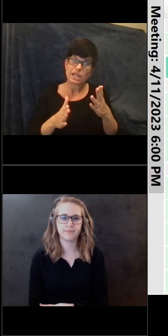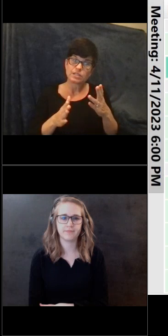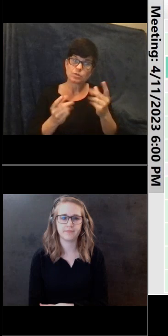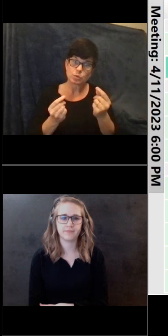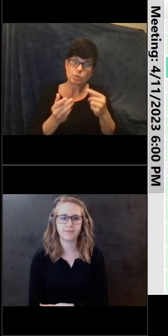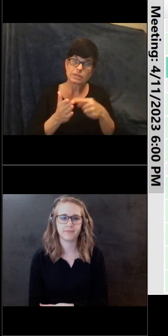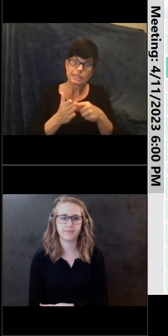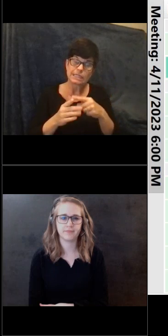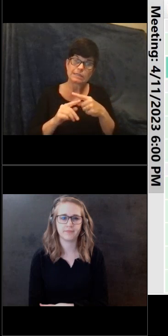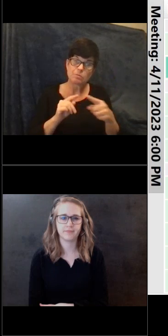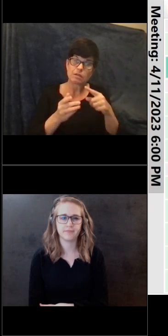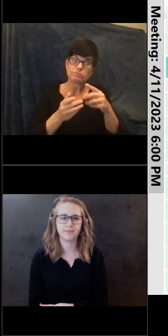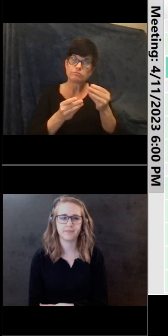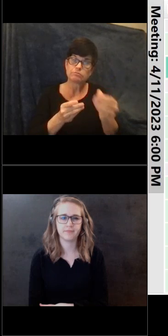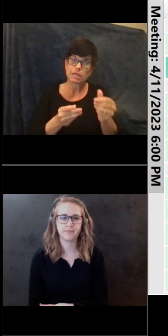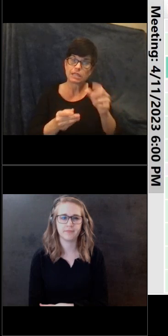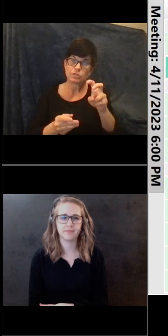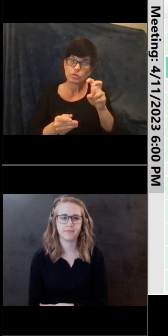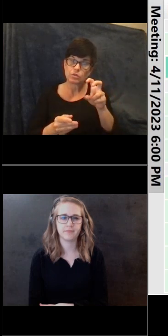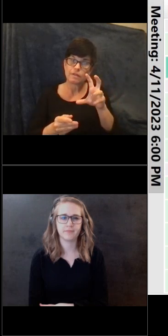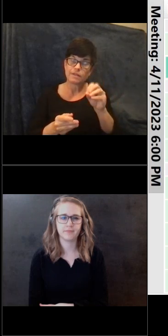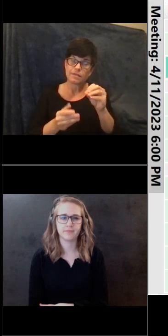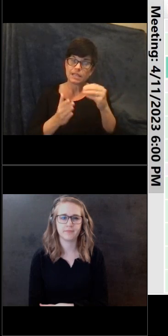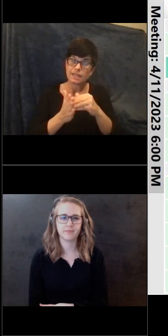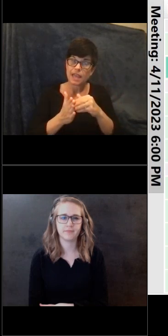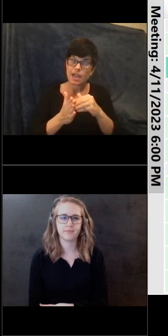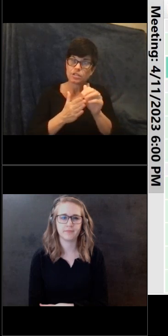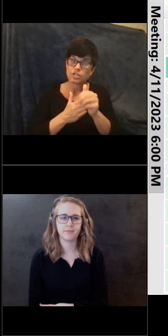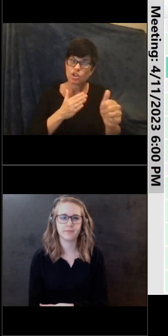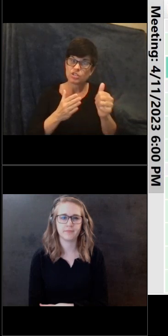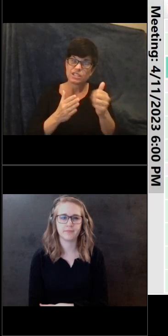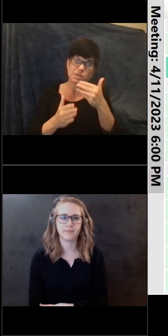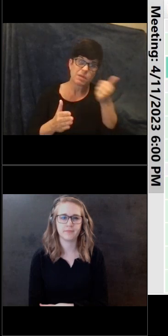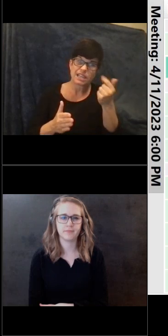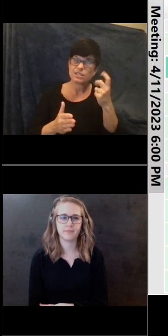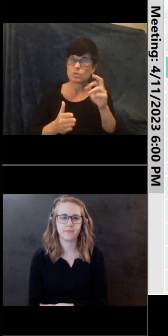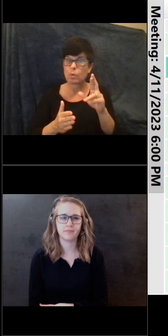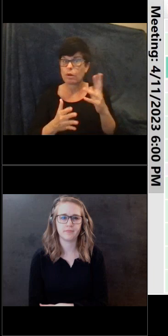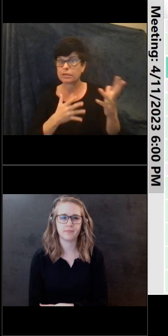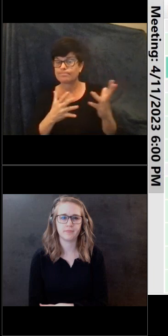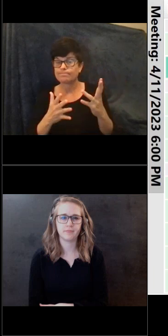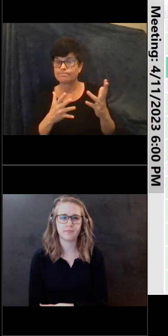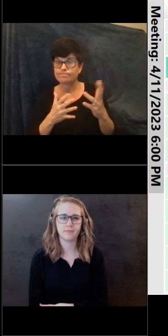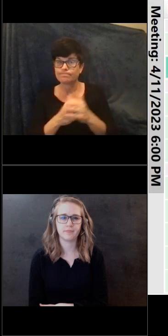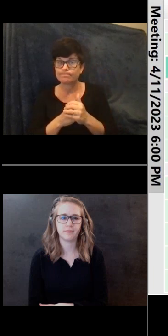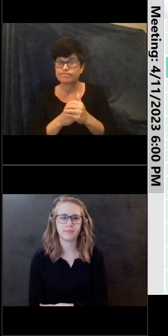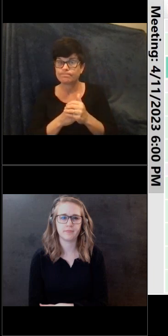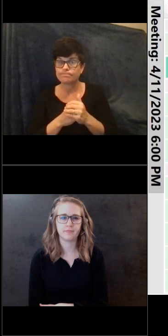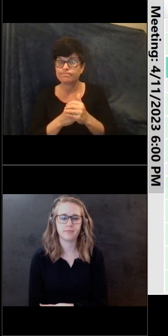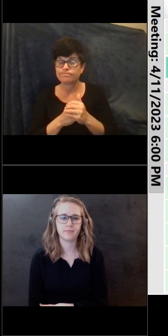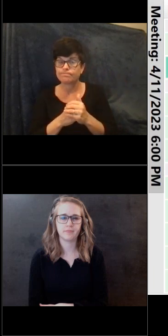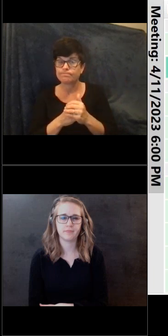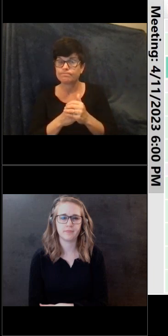the $250,000 is the best avenue, or if that's just, you know,